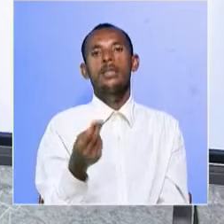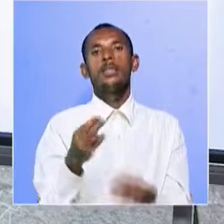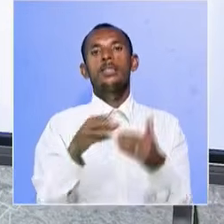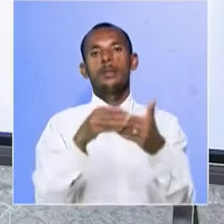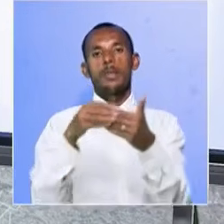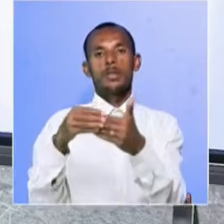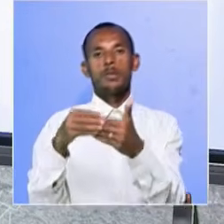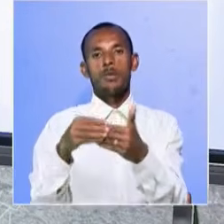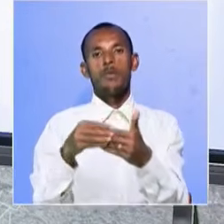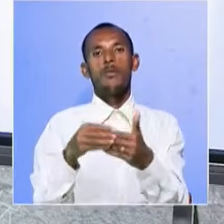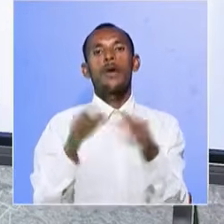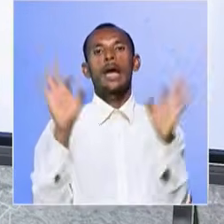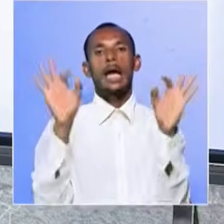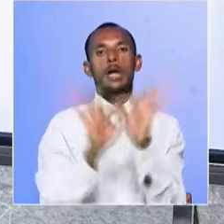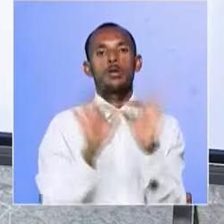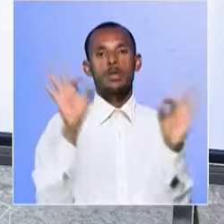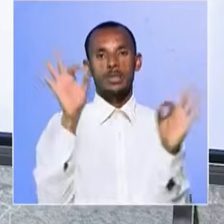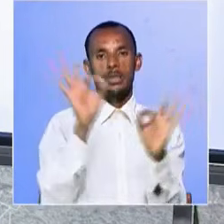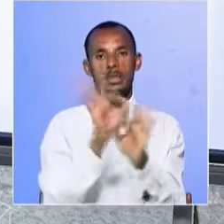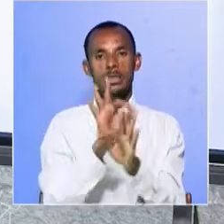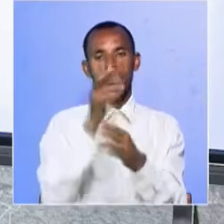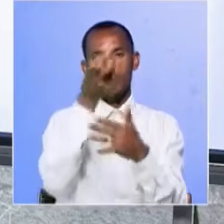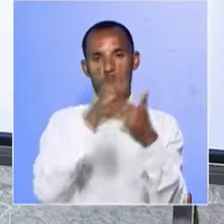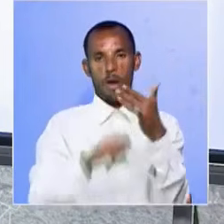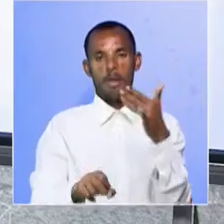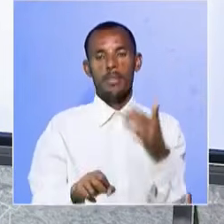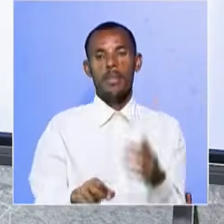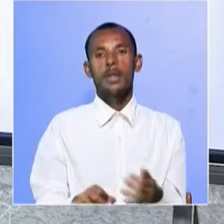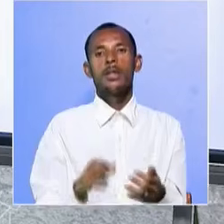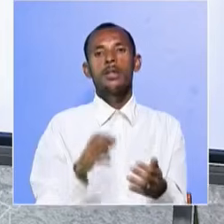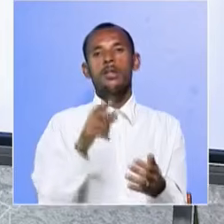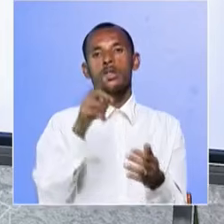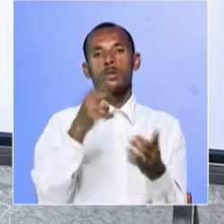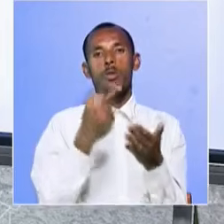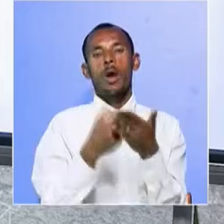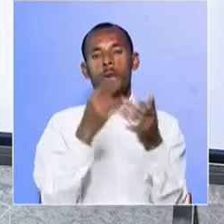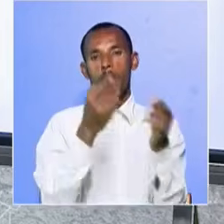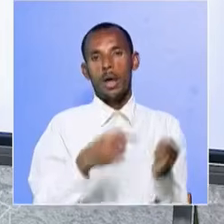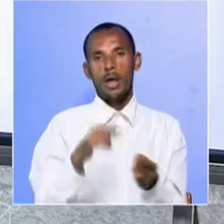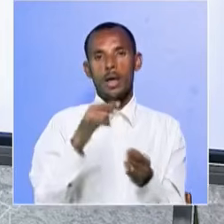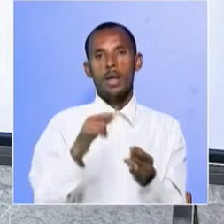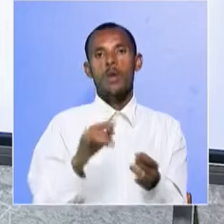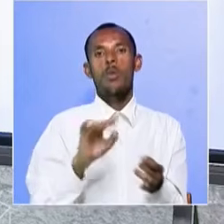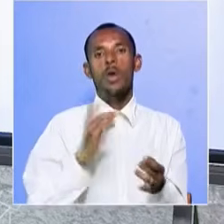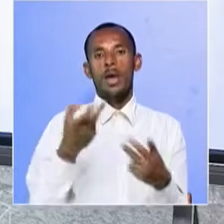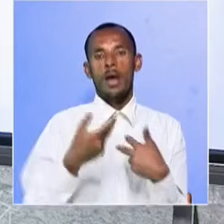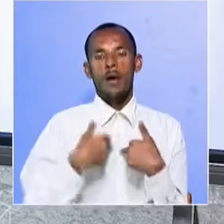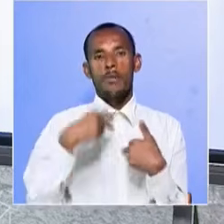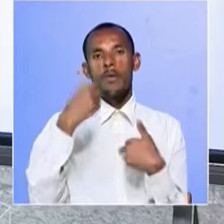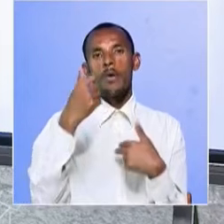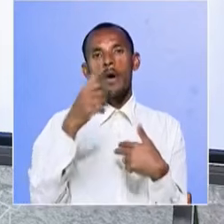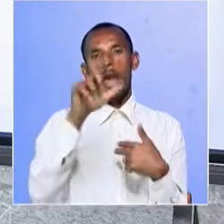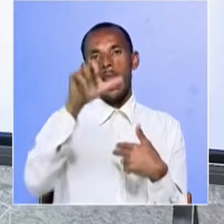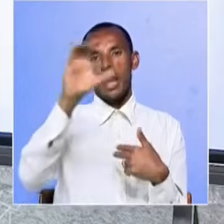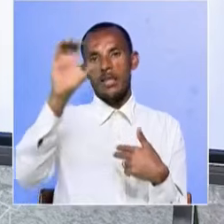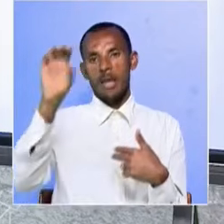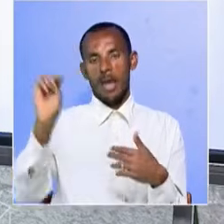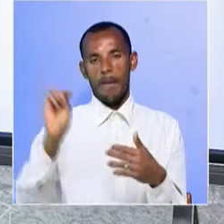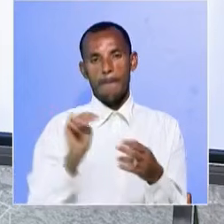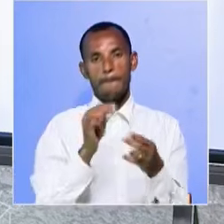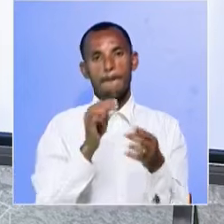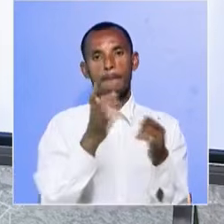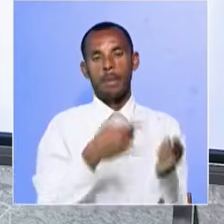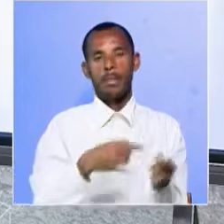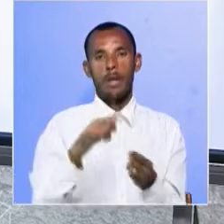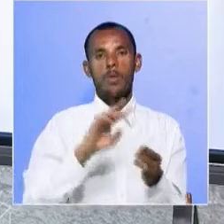principle of cross product. Okay, that is one way. You can have also some other ways by taking LCM. For the time being,